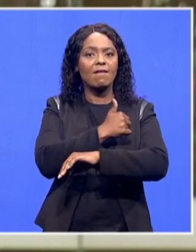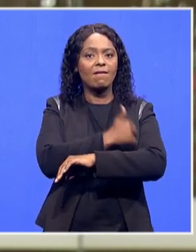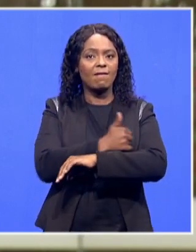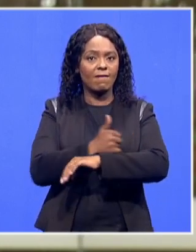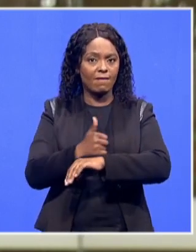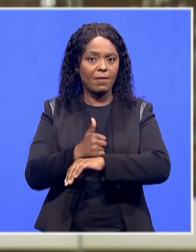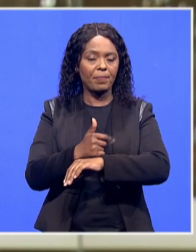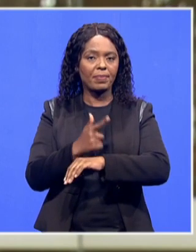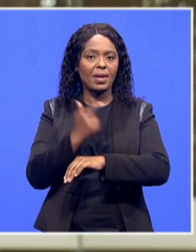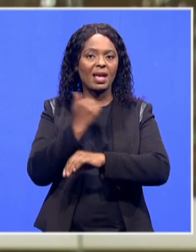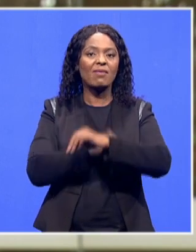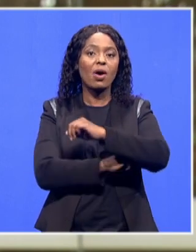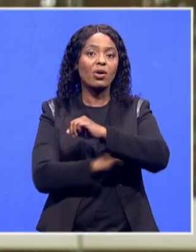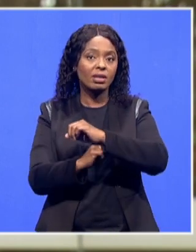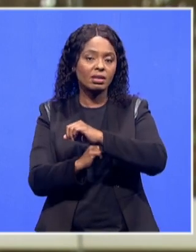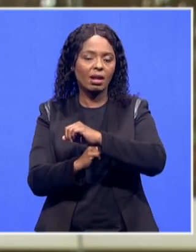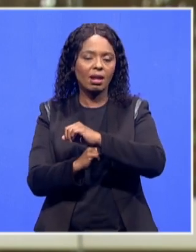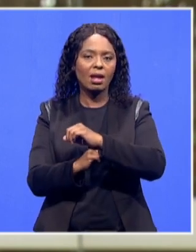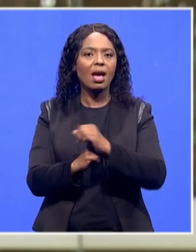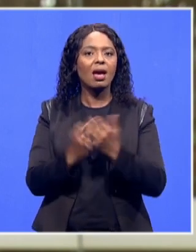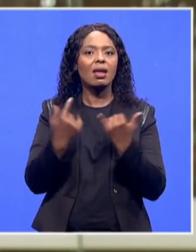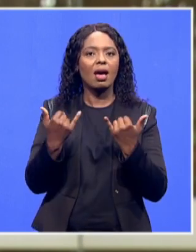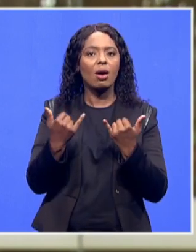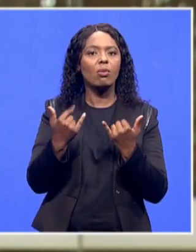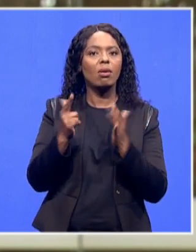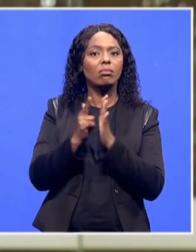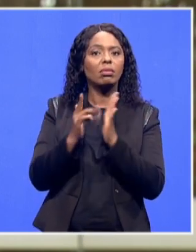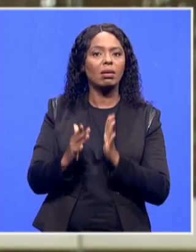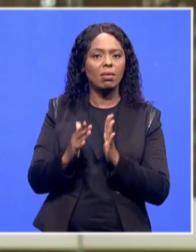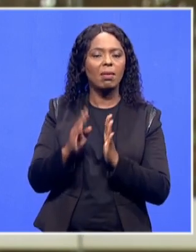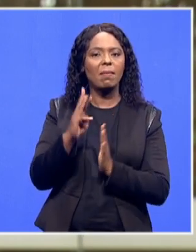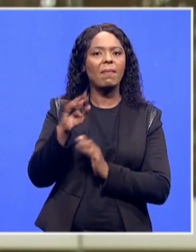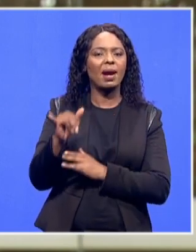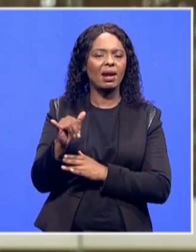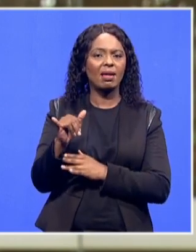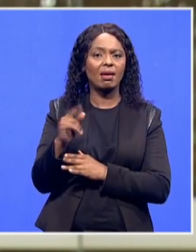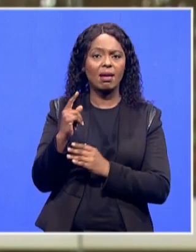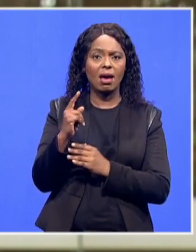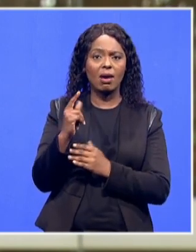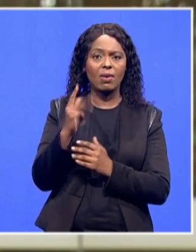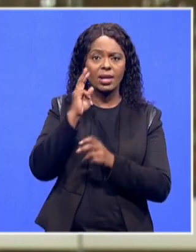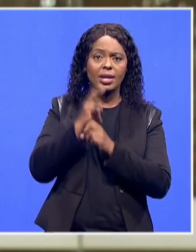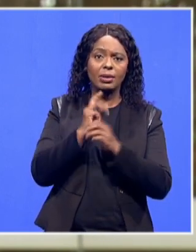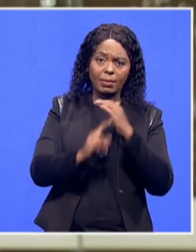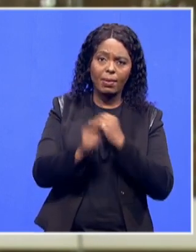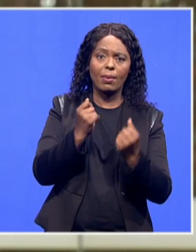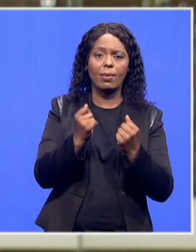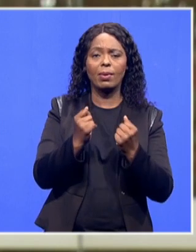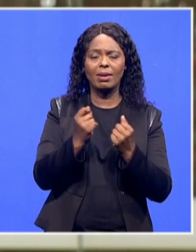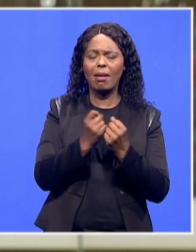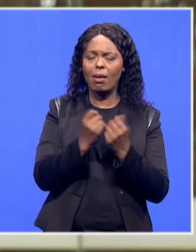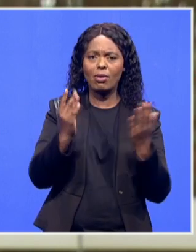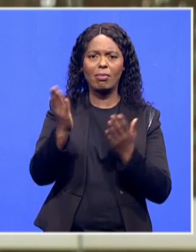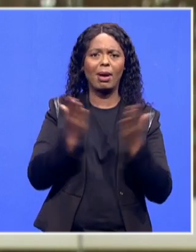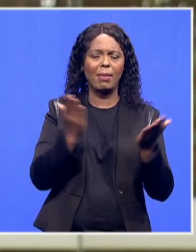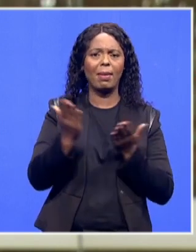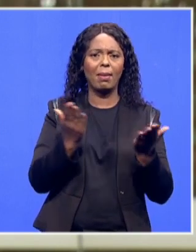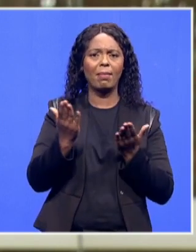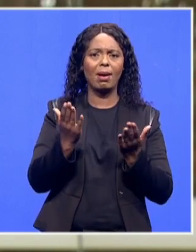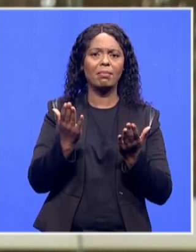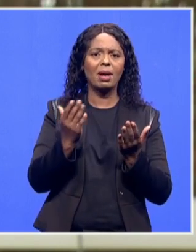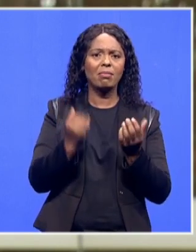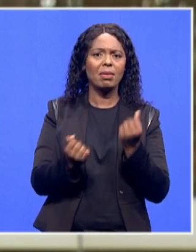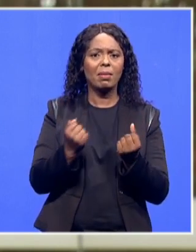in support of advocate Billy Downer. That application also needs to be heard. It was reserved. So there's several applications that have been brought. Is it likely that we'll see